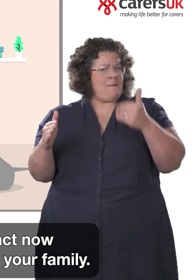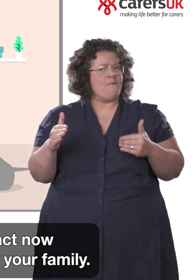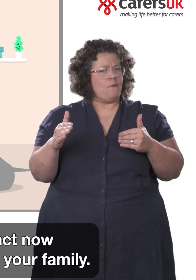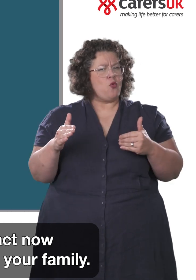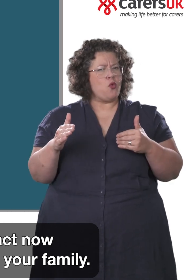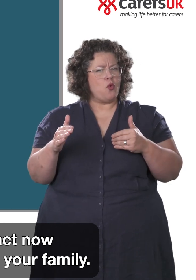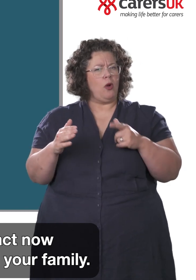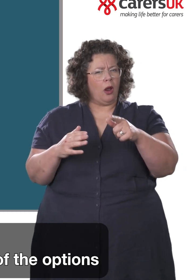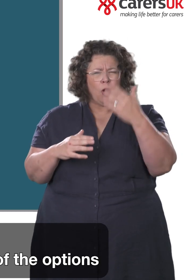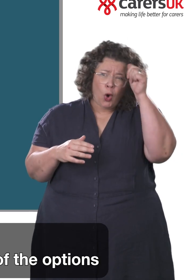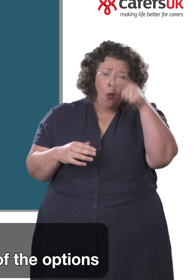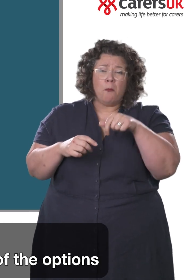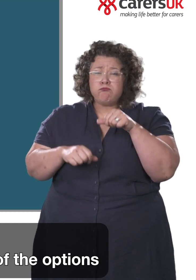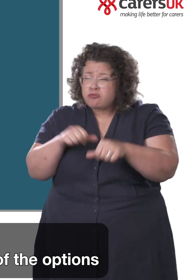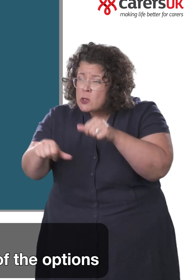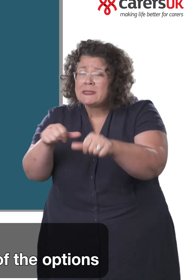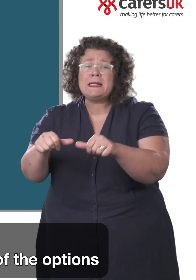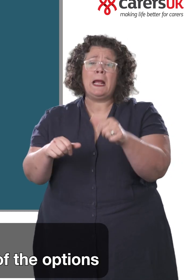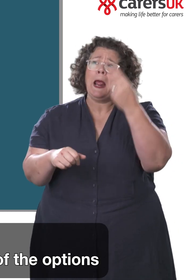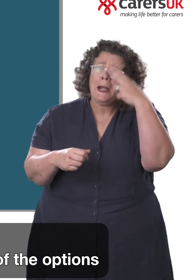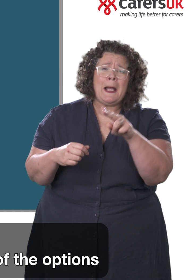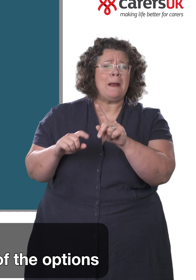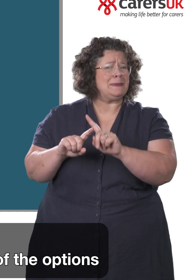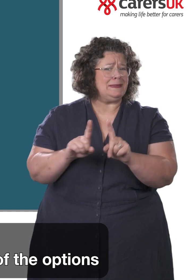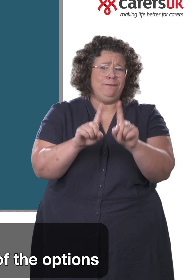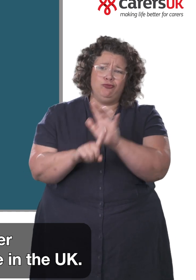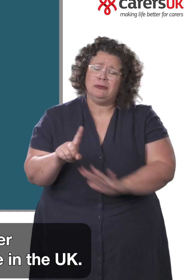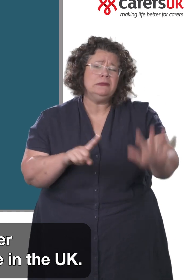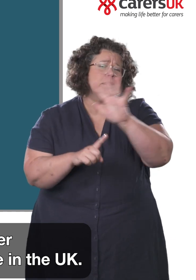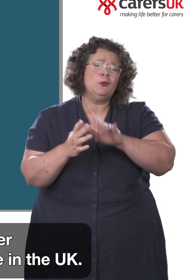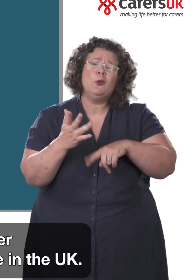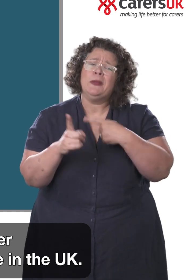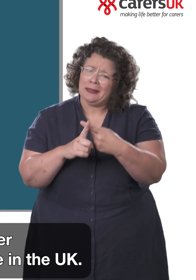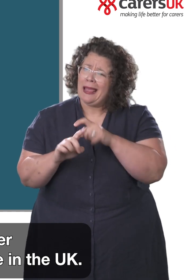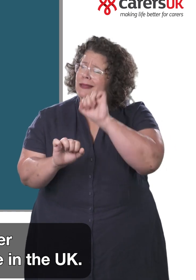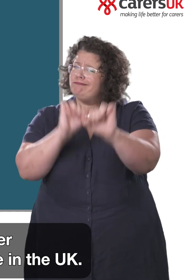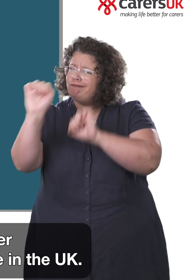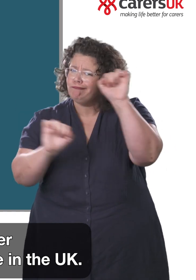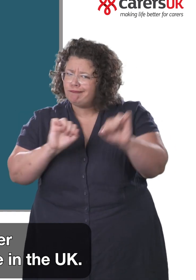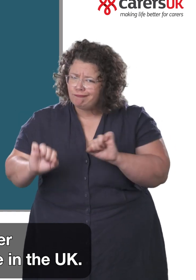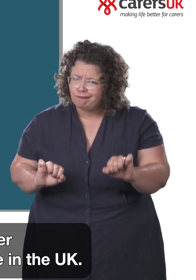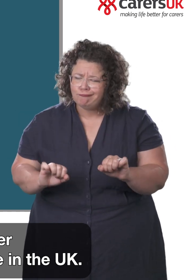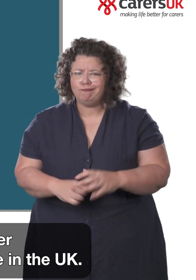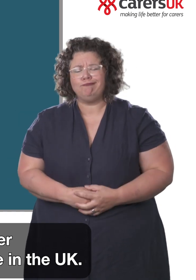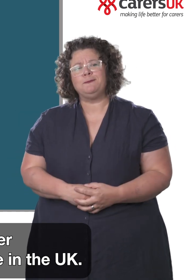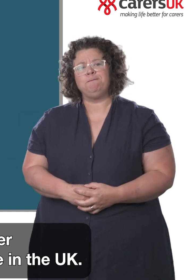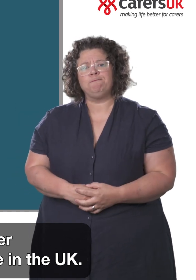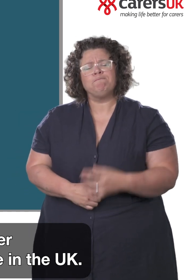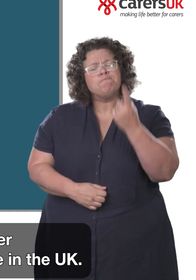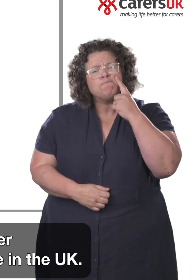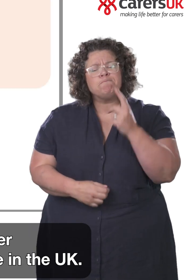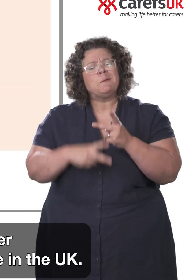family. Keep in mind that the process and names of the options available may differ according to where you live in the